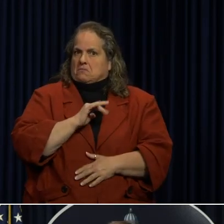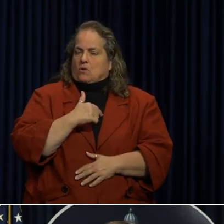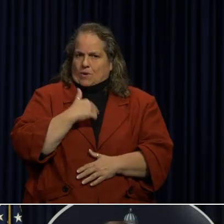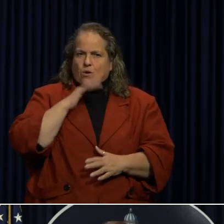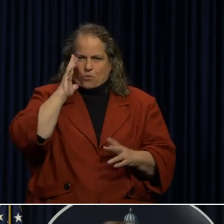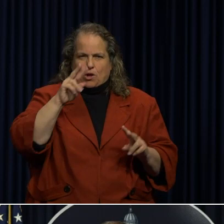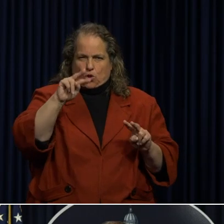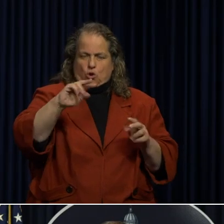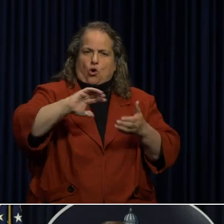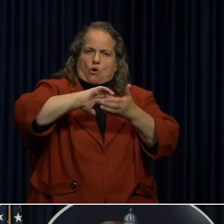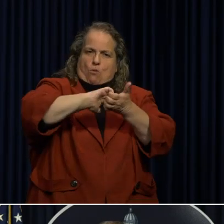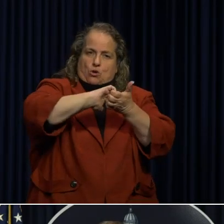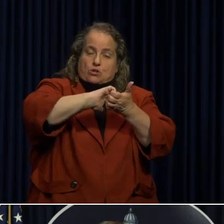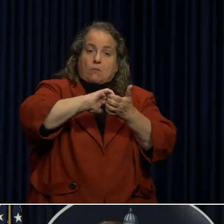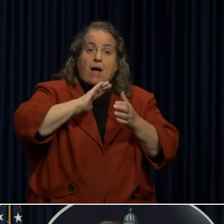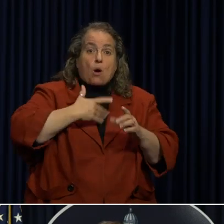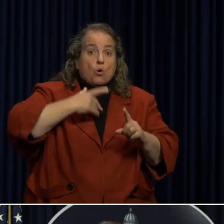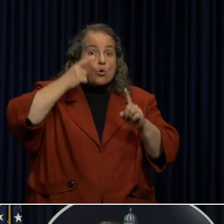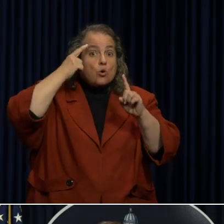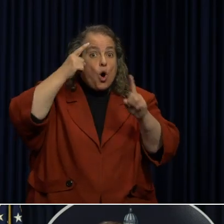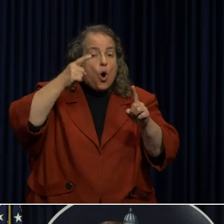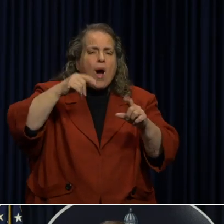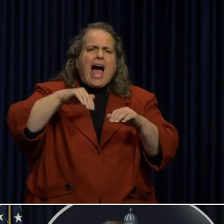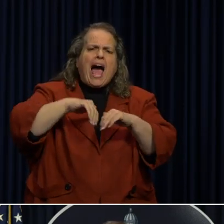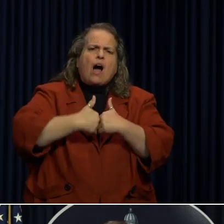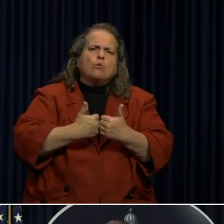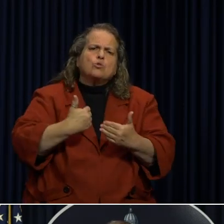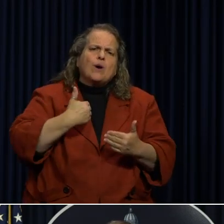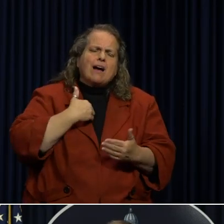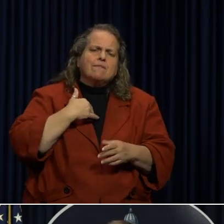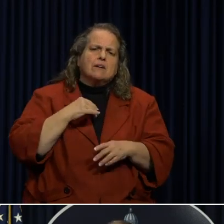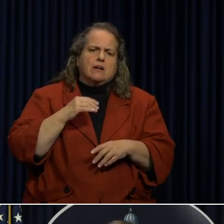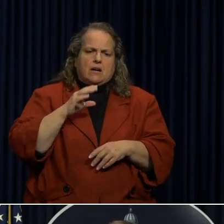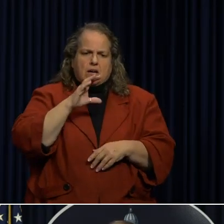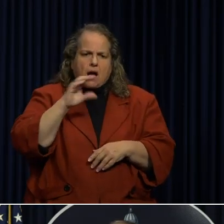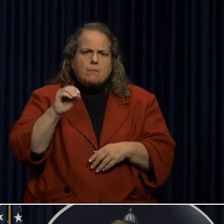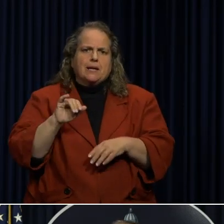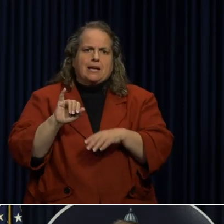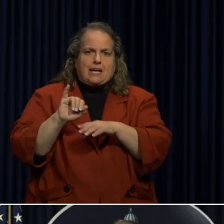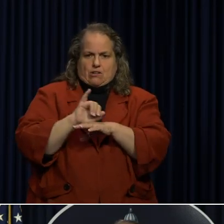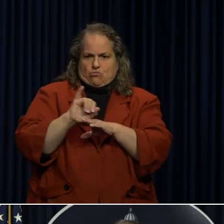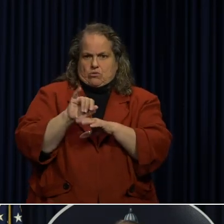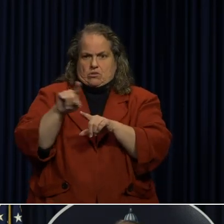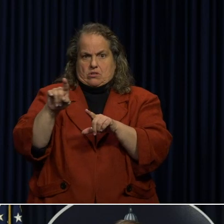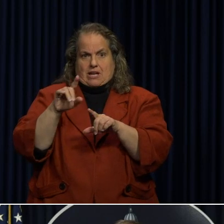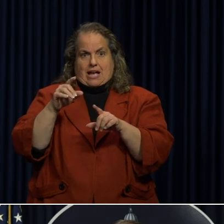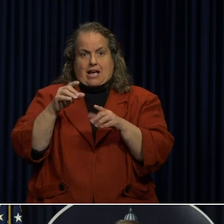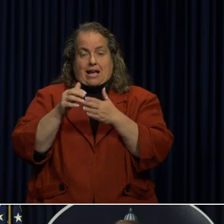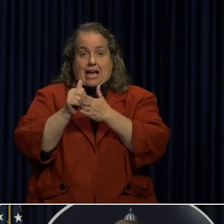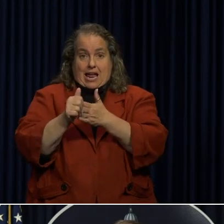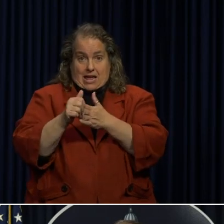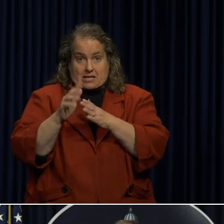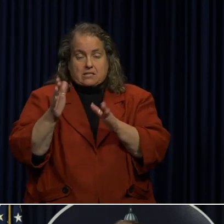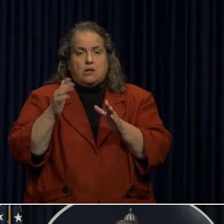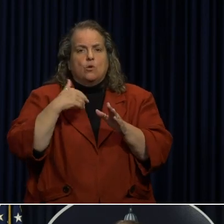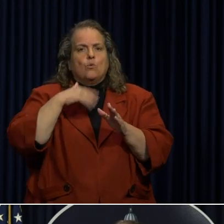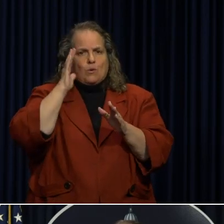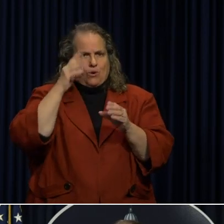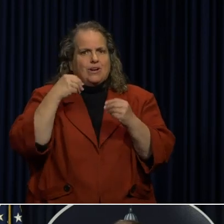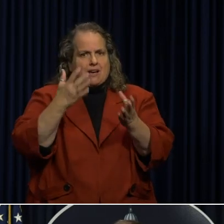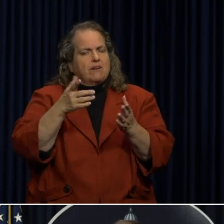have industry guidelines, that those will be, not just guidelines, they'll be mandatory as